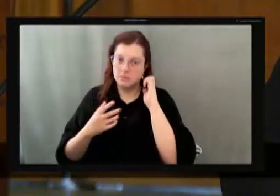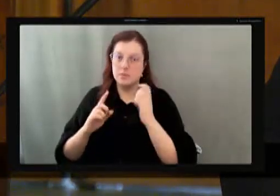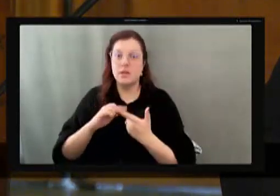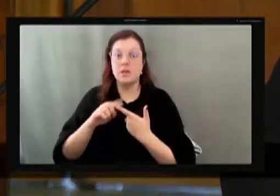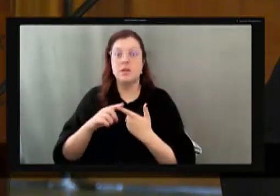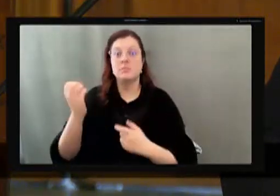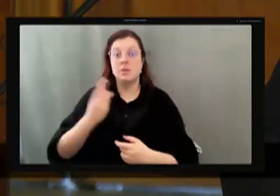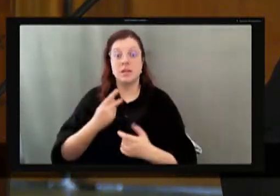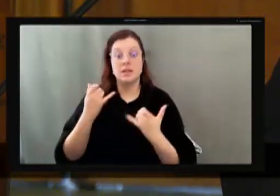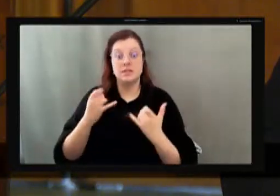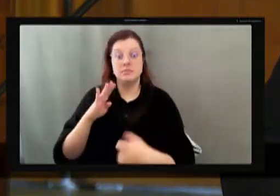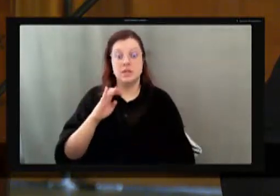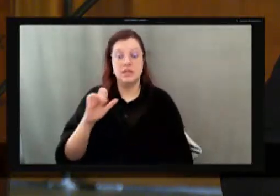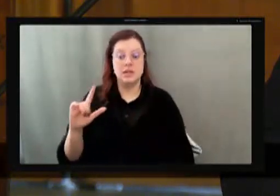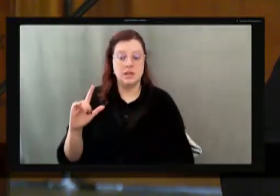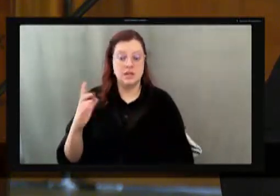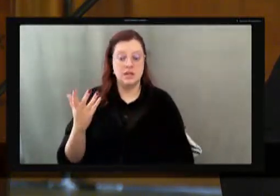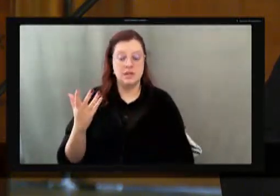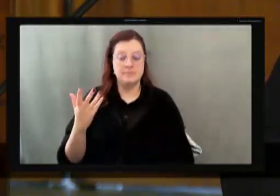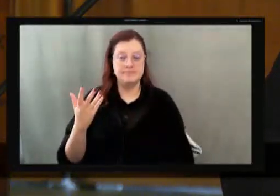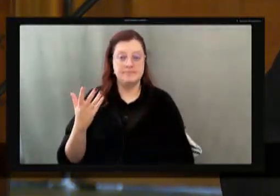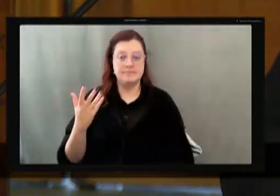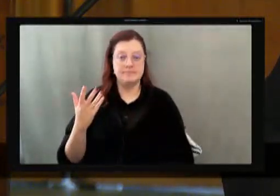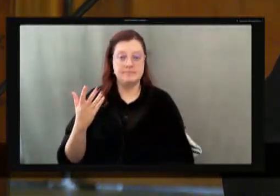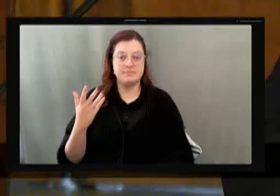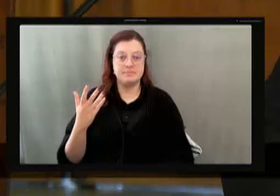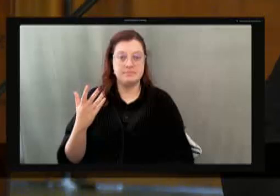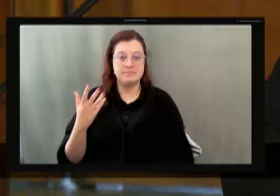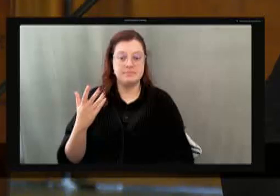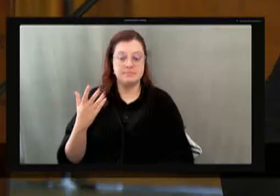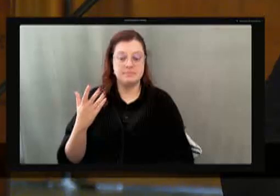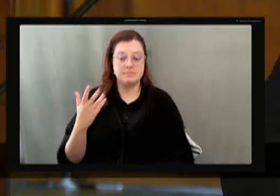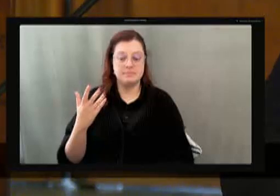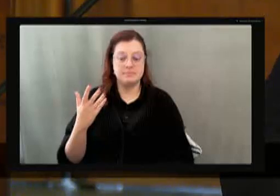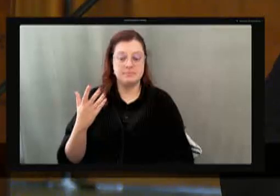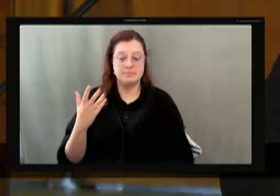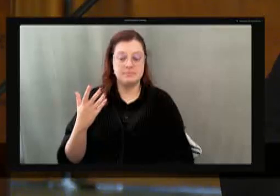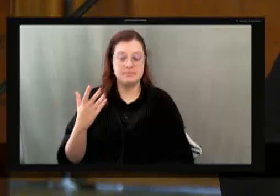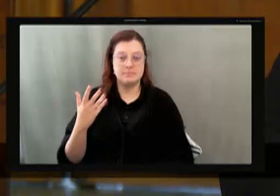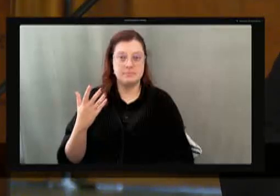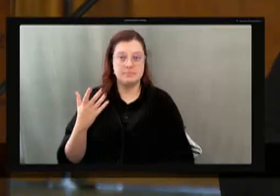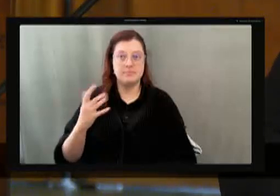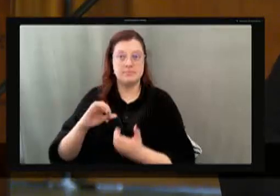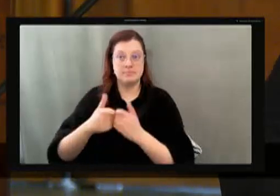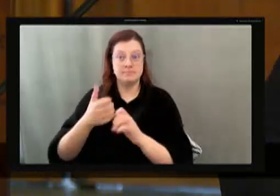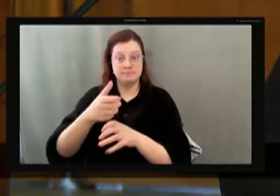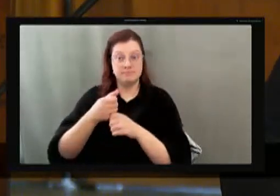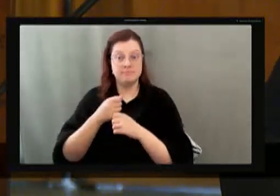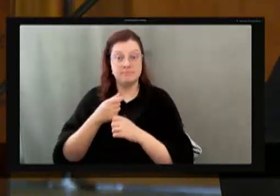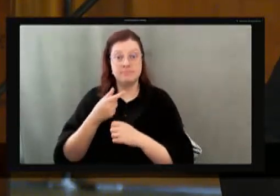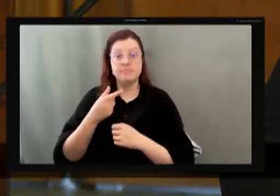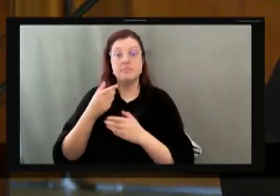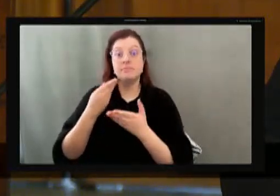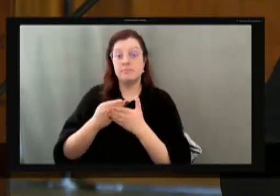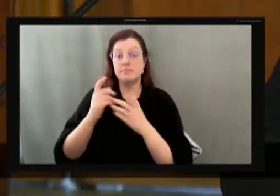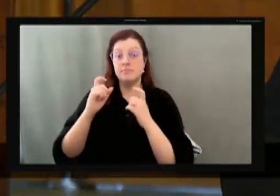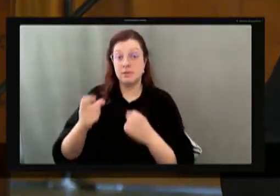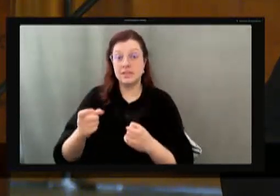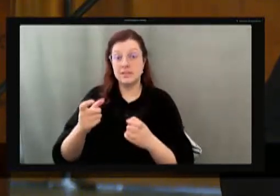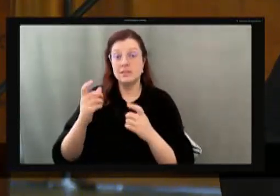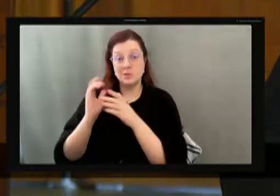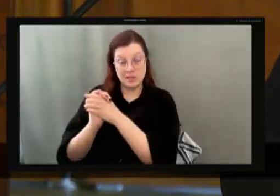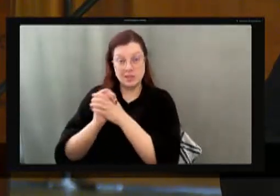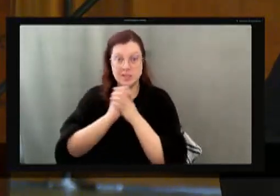us. How is the receipt of these grants, which is fantastic, and congratulations and thank